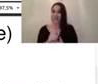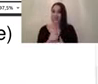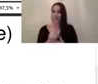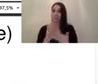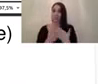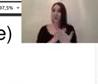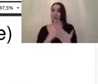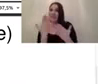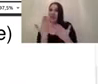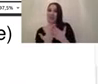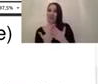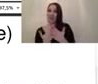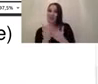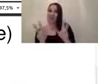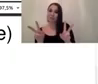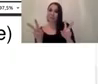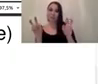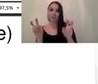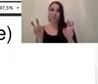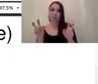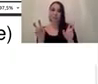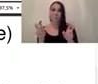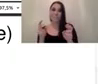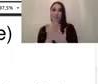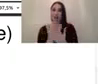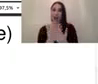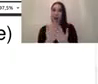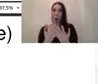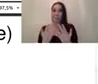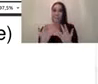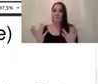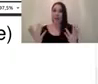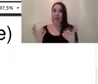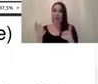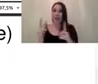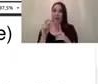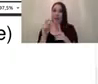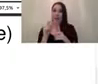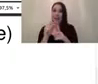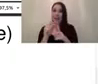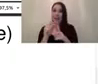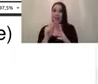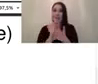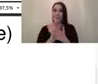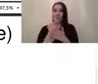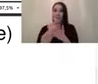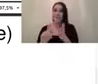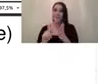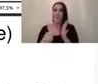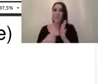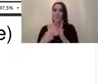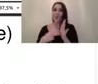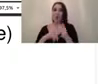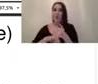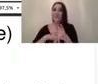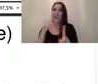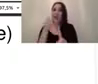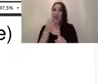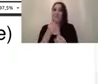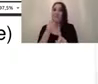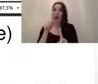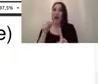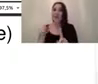translation, so to speak, of how many photons impact our sensor, our